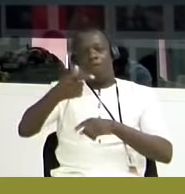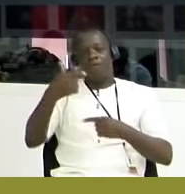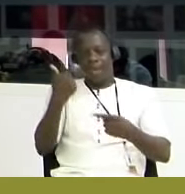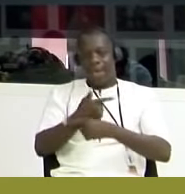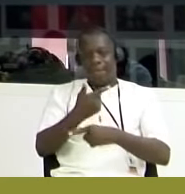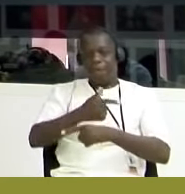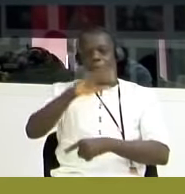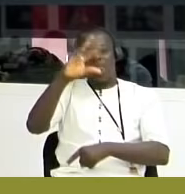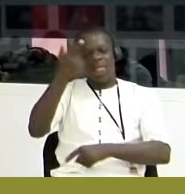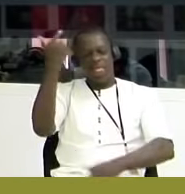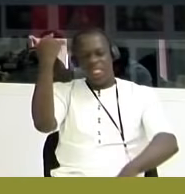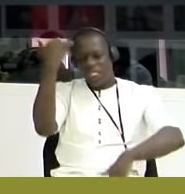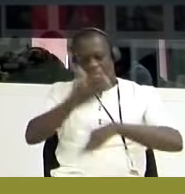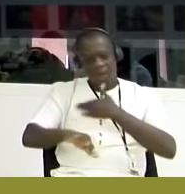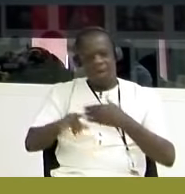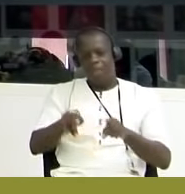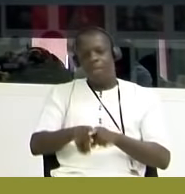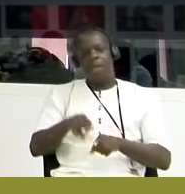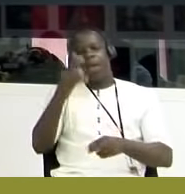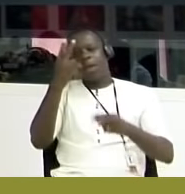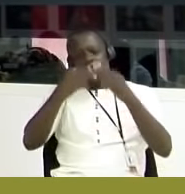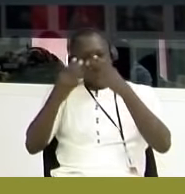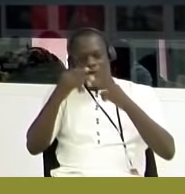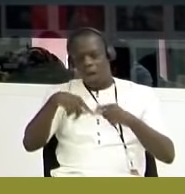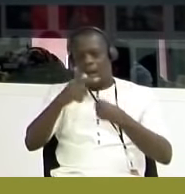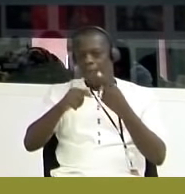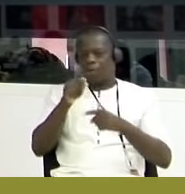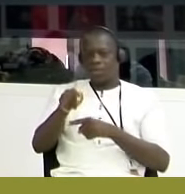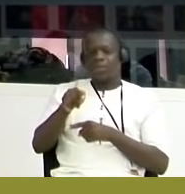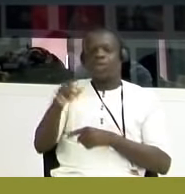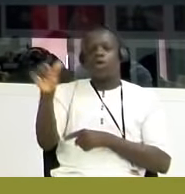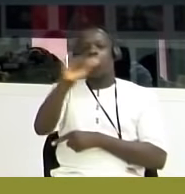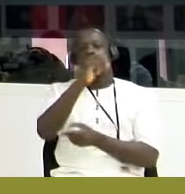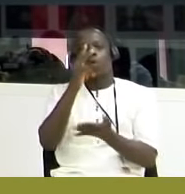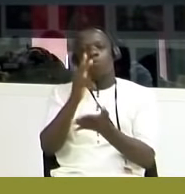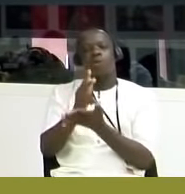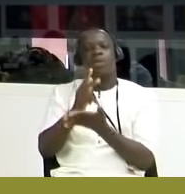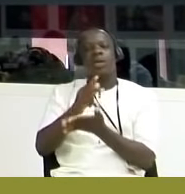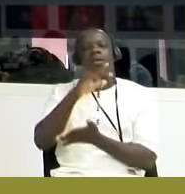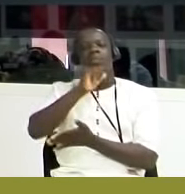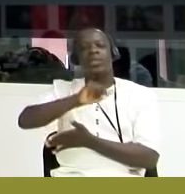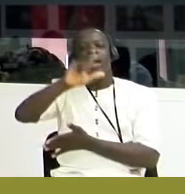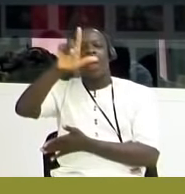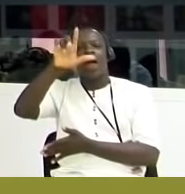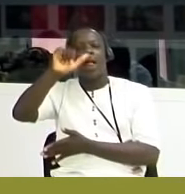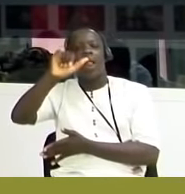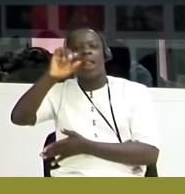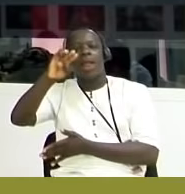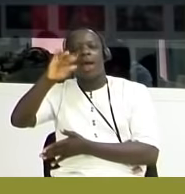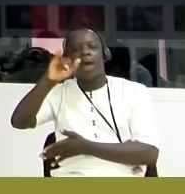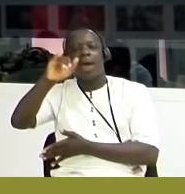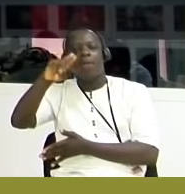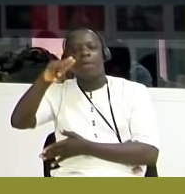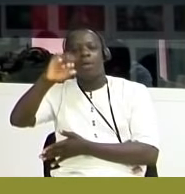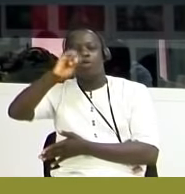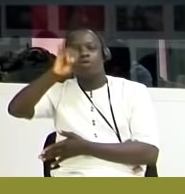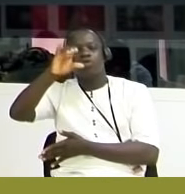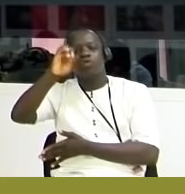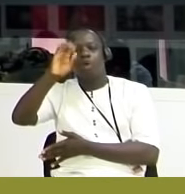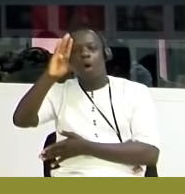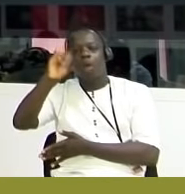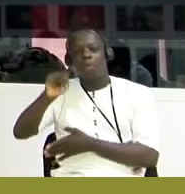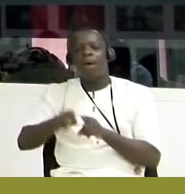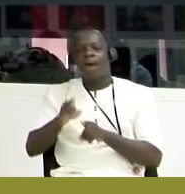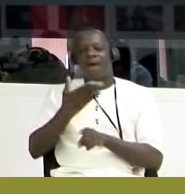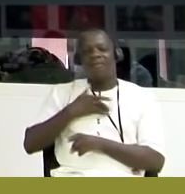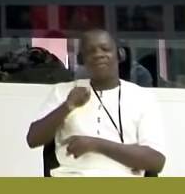Another witness, Mr. Lamin Job, had this to say about the same meeting. He said it lasted less than 30